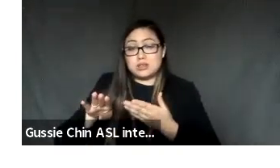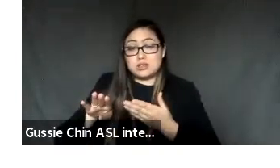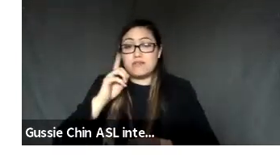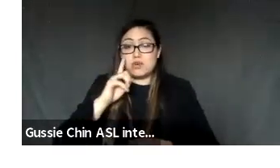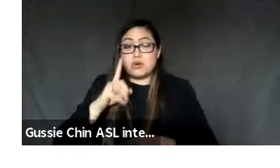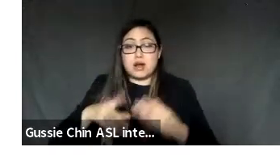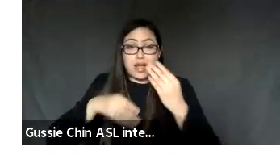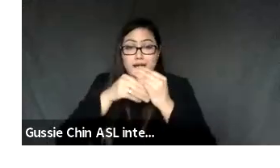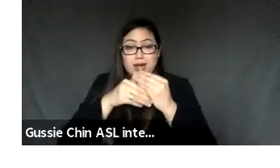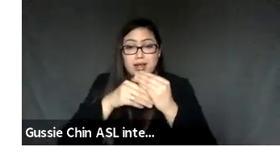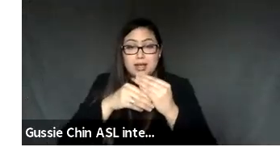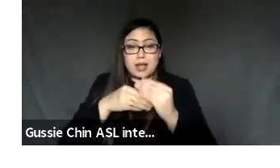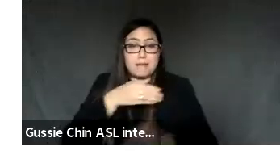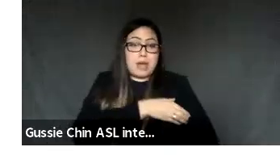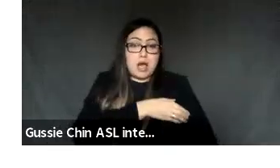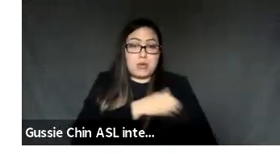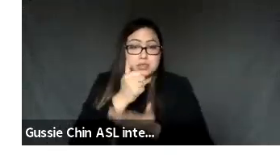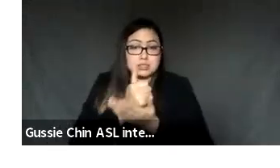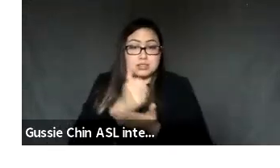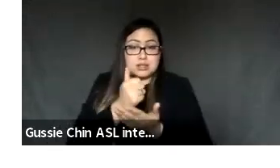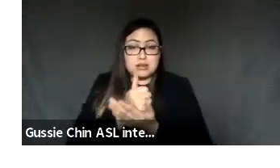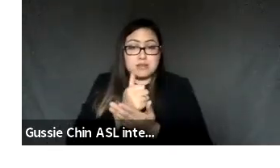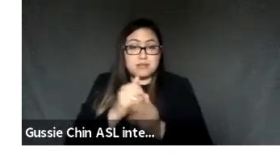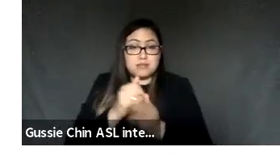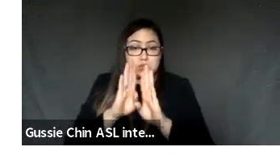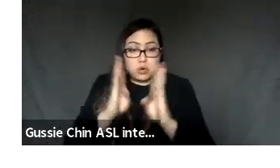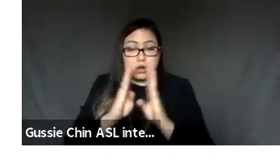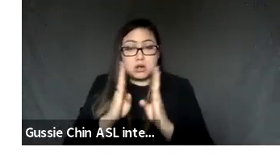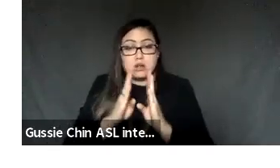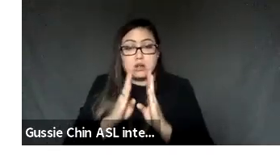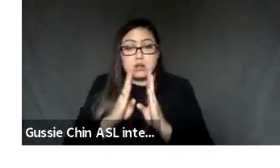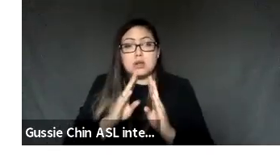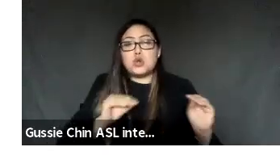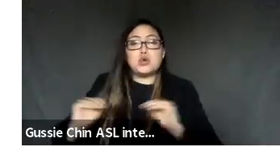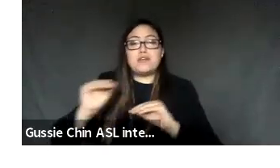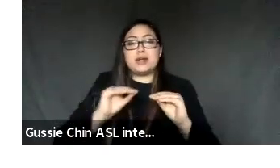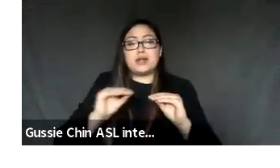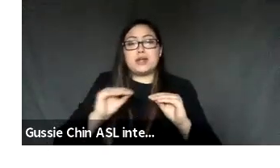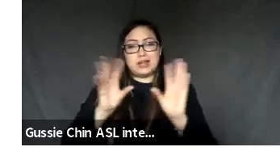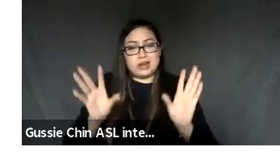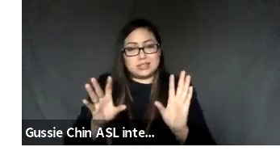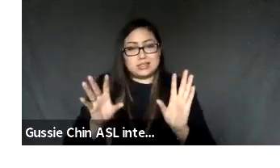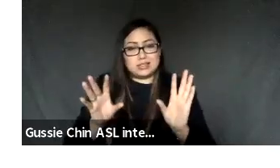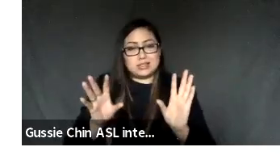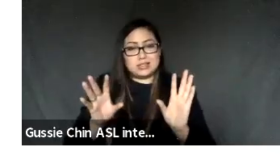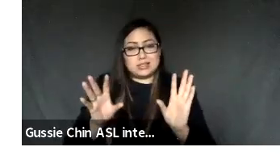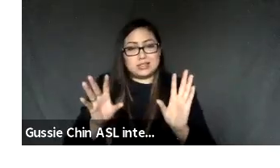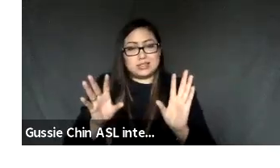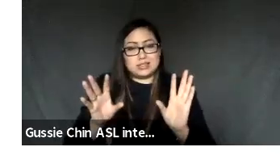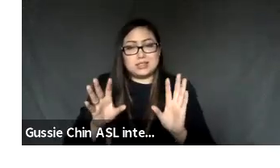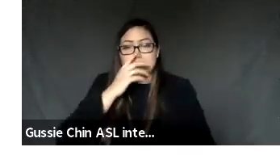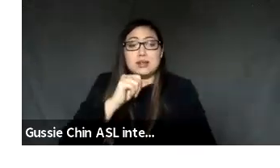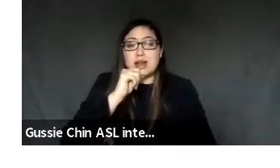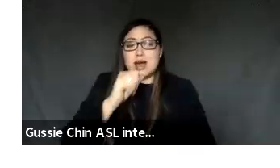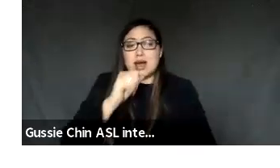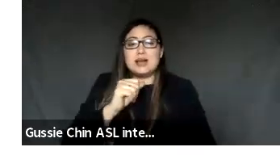not maneuvering clearance, not the actual width of the door. So it would still most likely need to alter